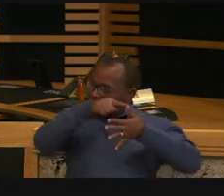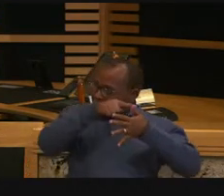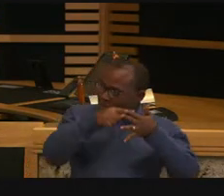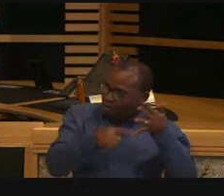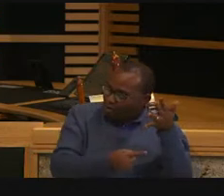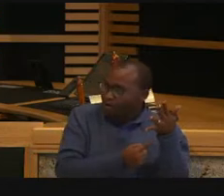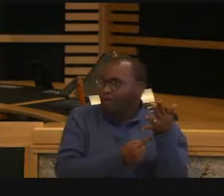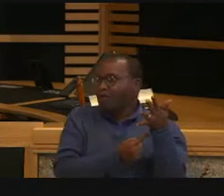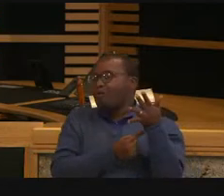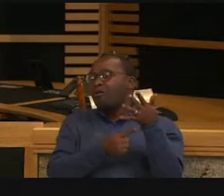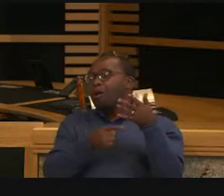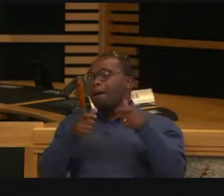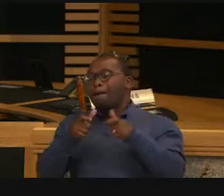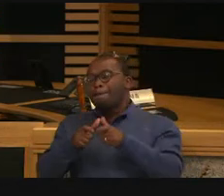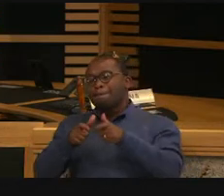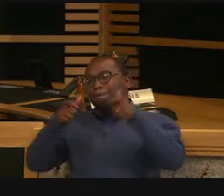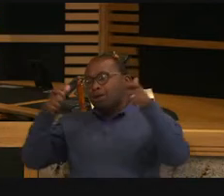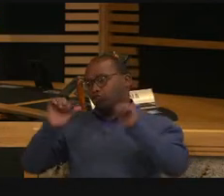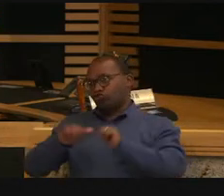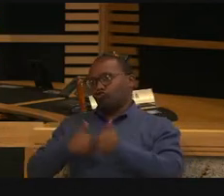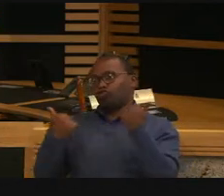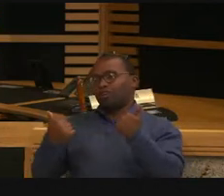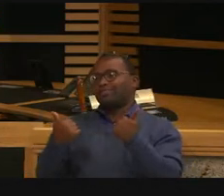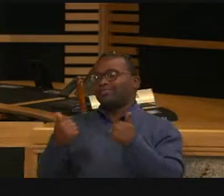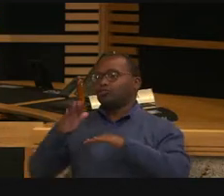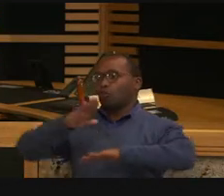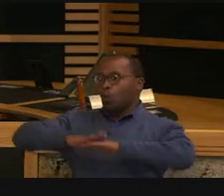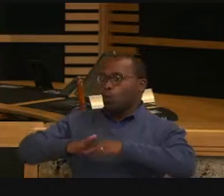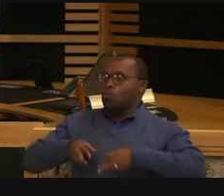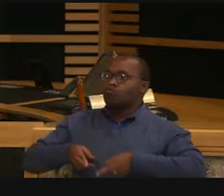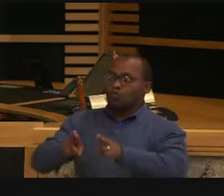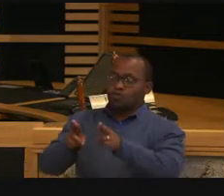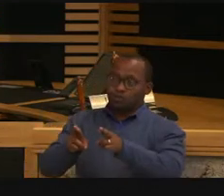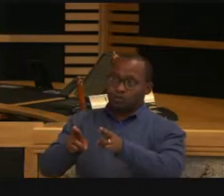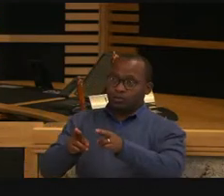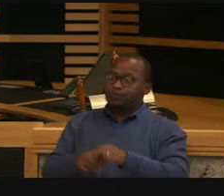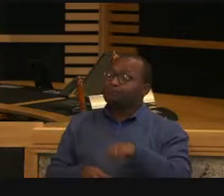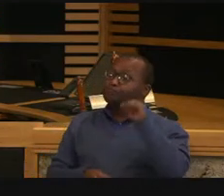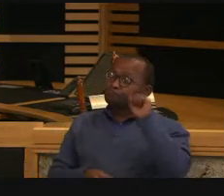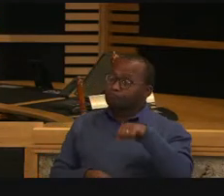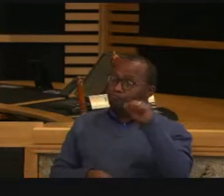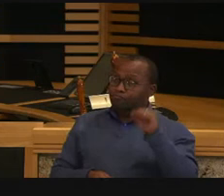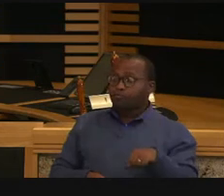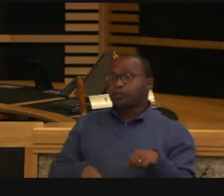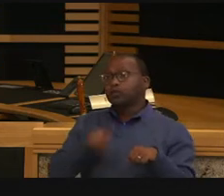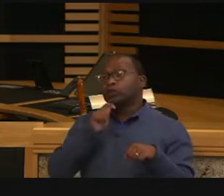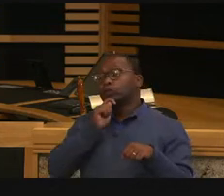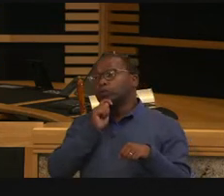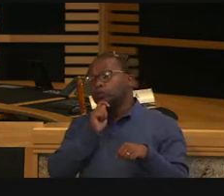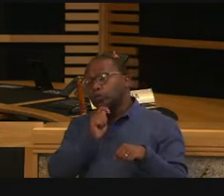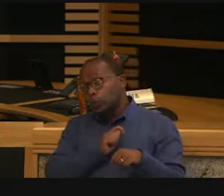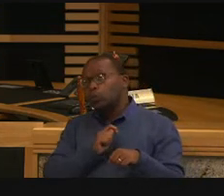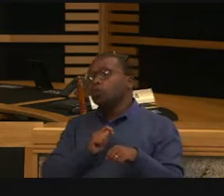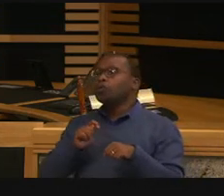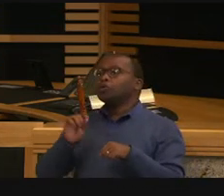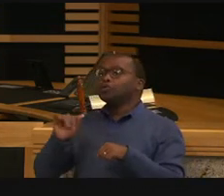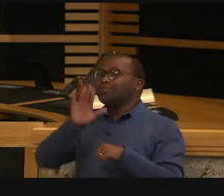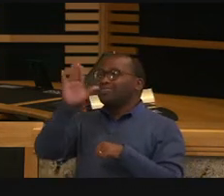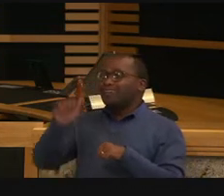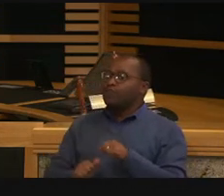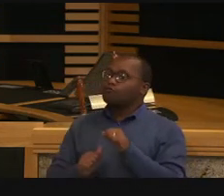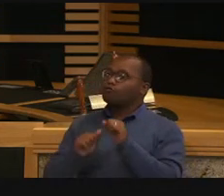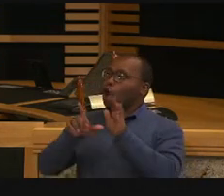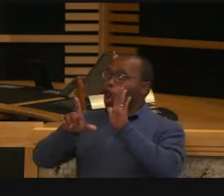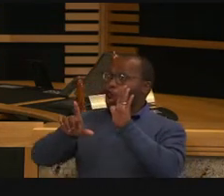that? Honorable Deputy Speaker, it's a fact that South Africa's mobility laws are aligned with the international best practice to